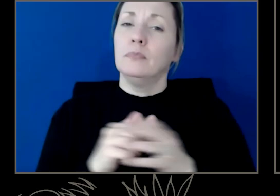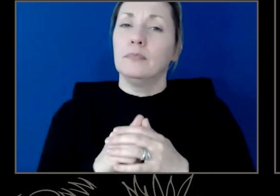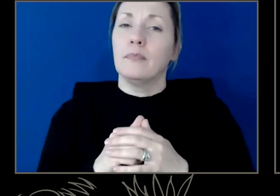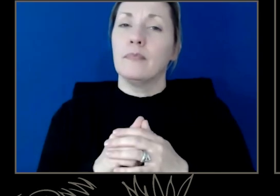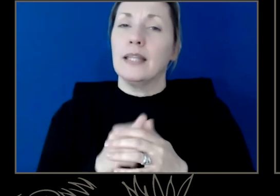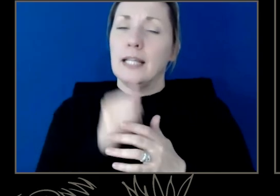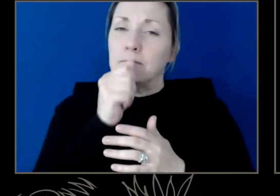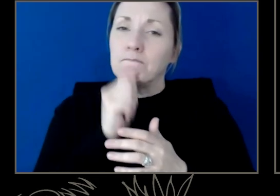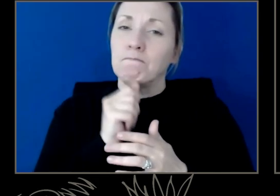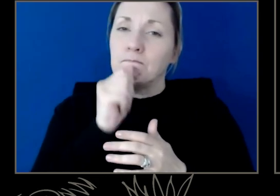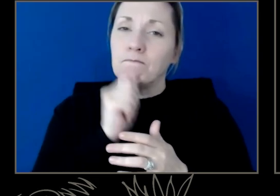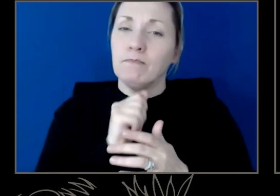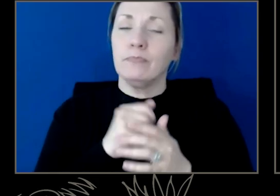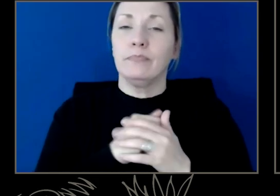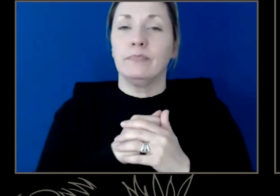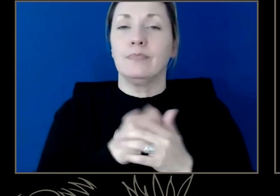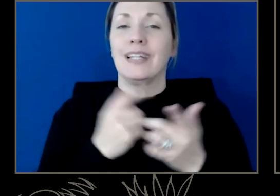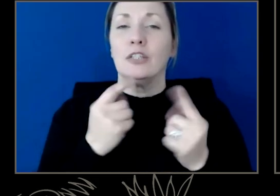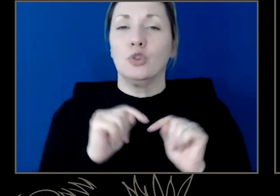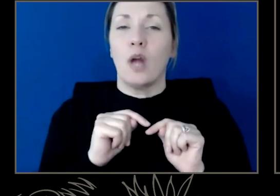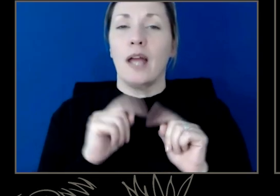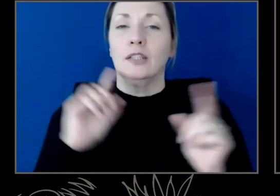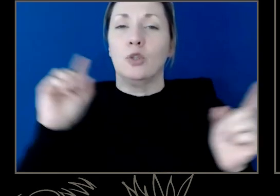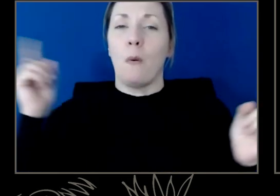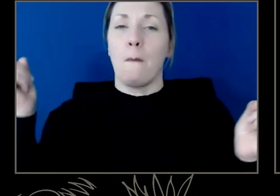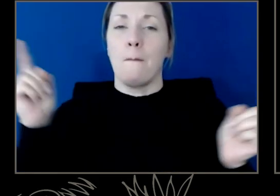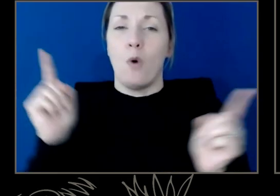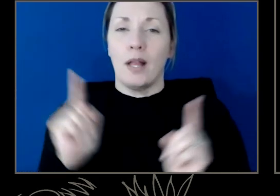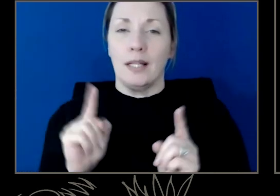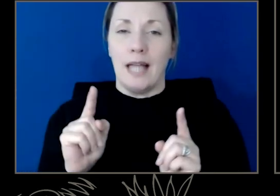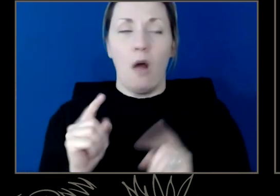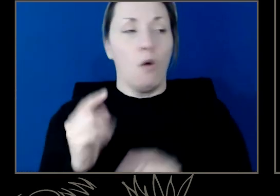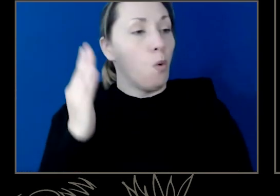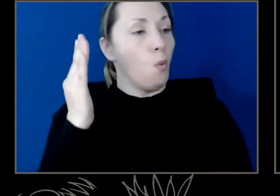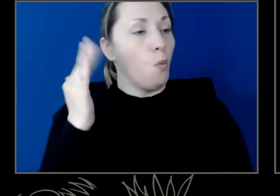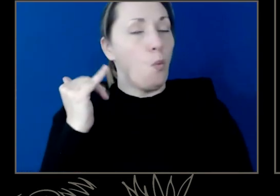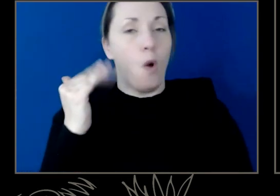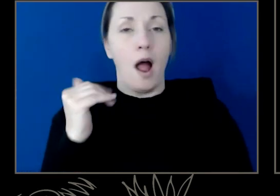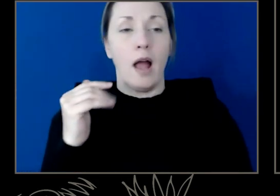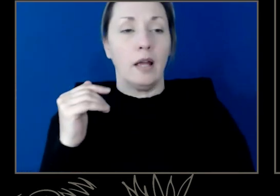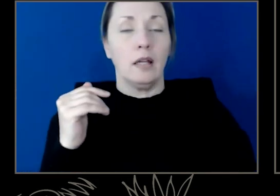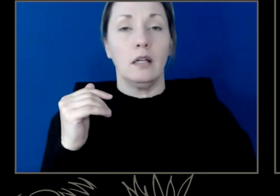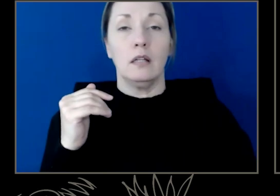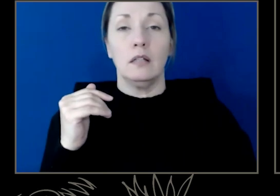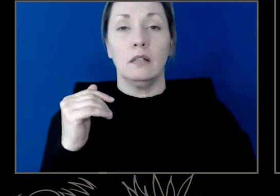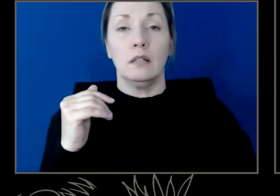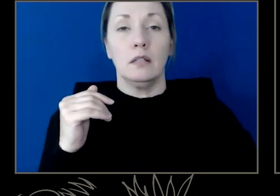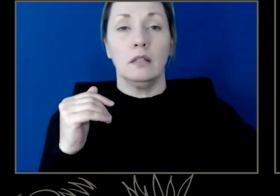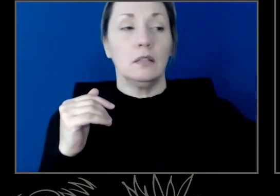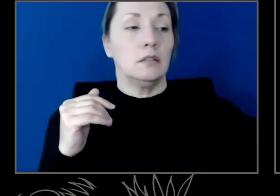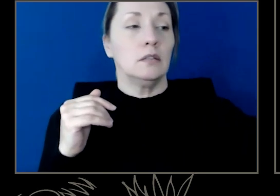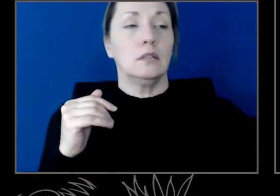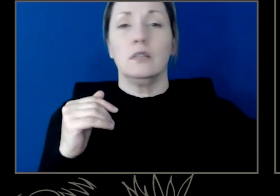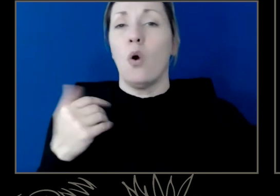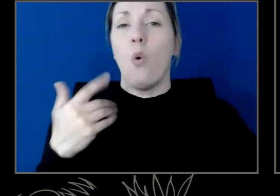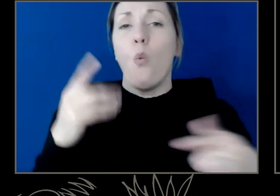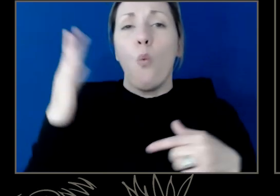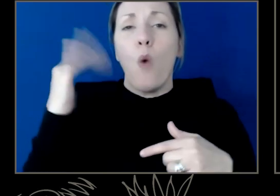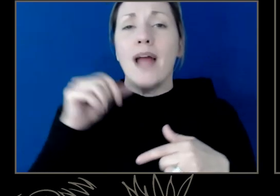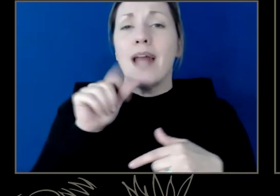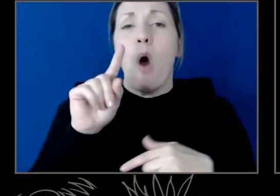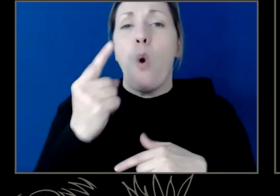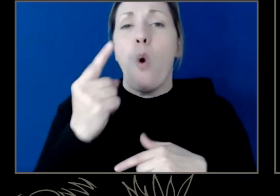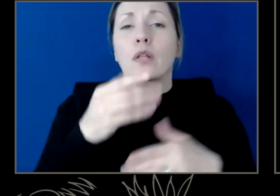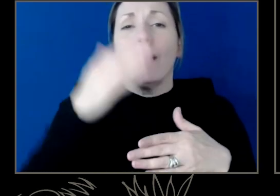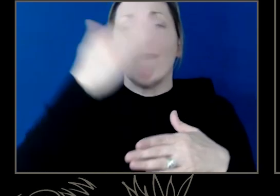through this and try to boil it down. Okay, why can't applications just have a front end and a